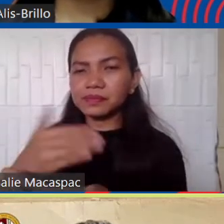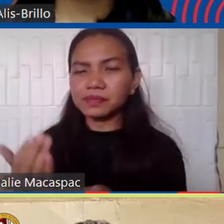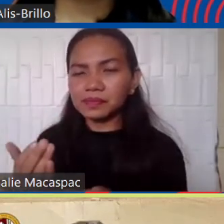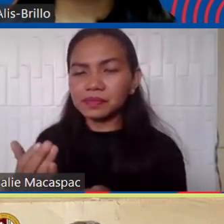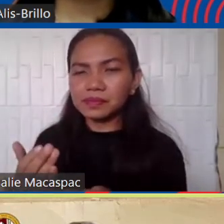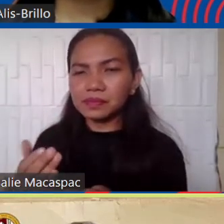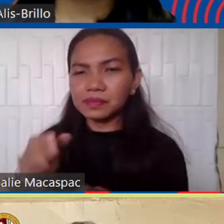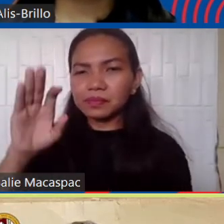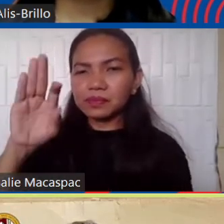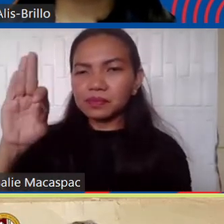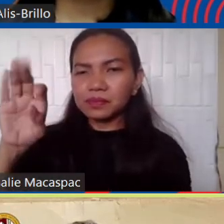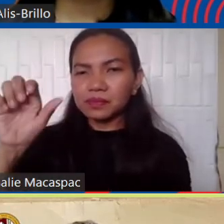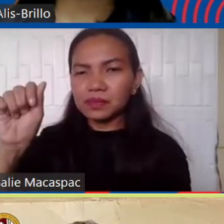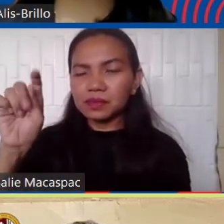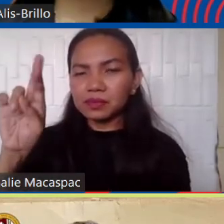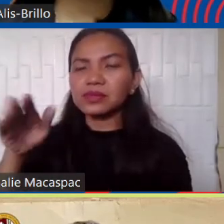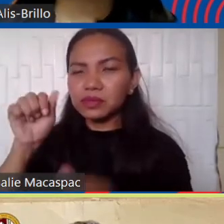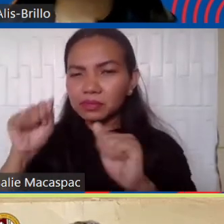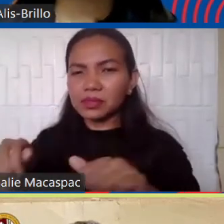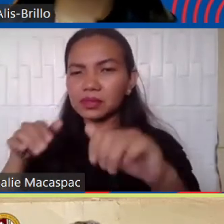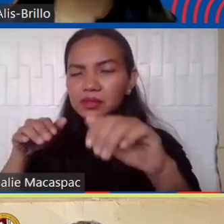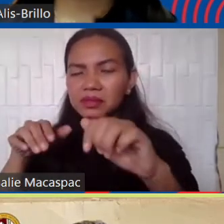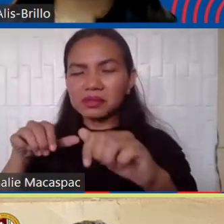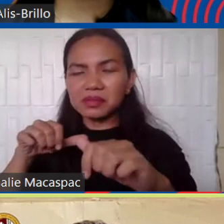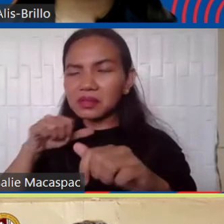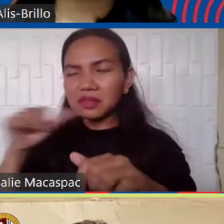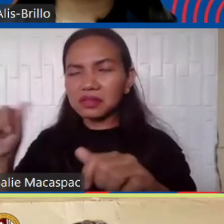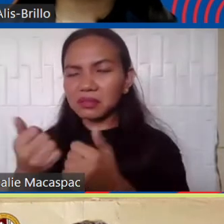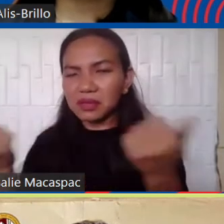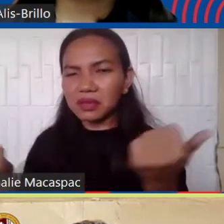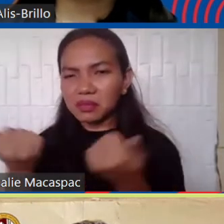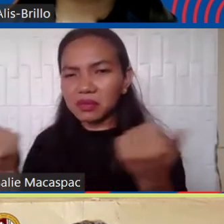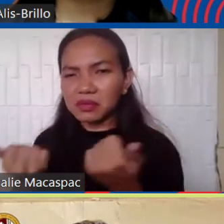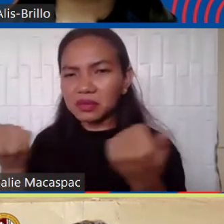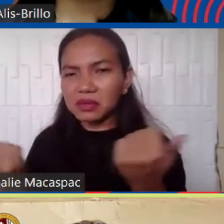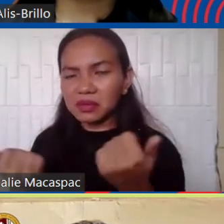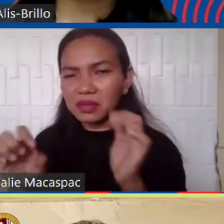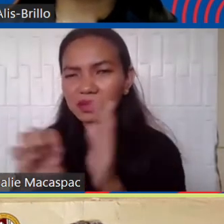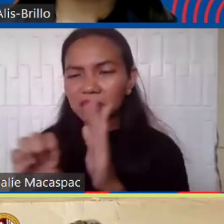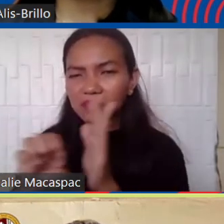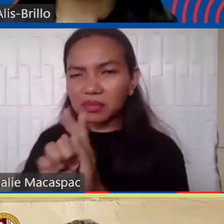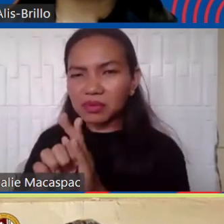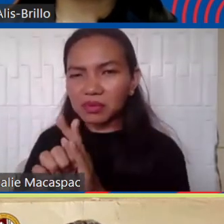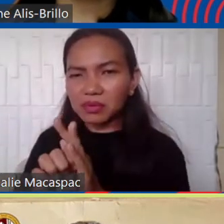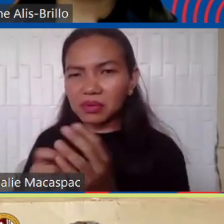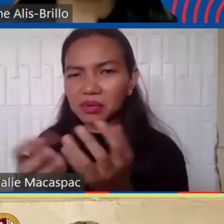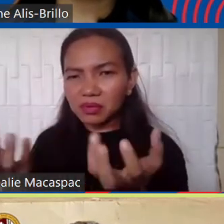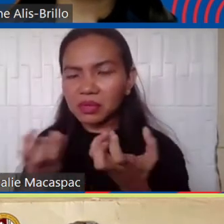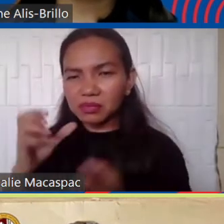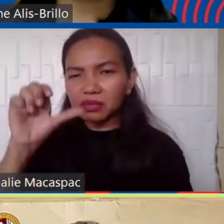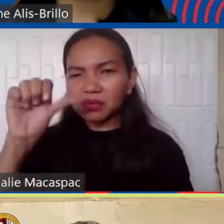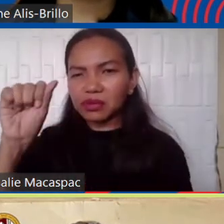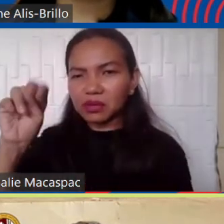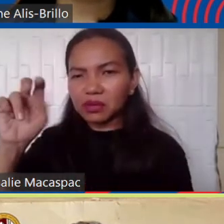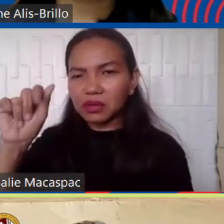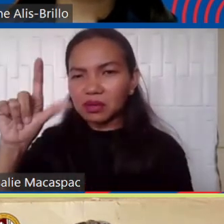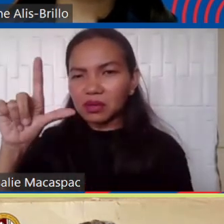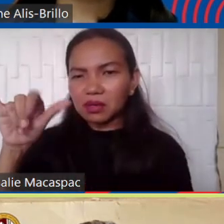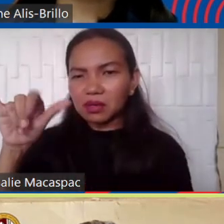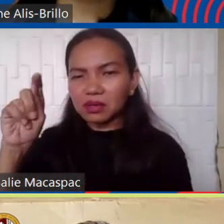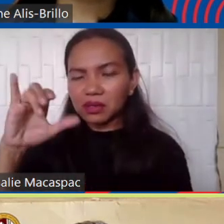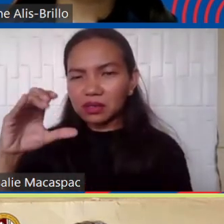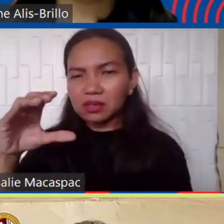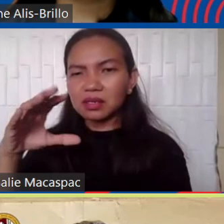features that will be accessible to you that's not available dun sa free. Like for example, you may want to have analytics, know how many